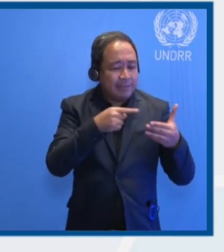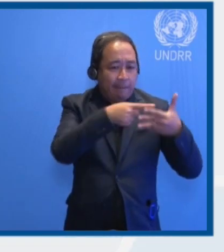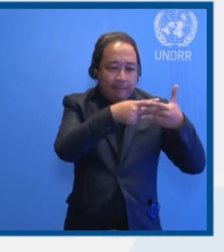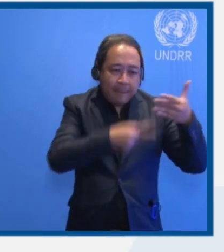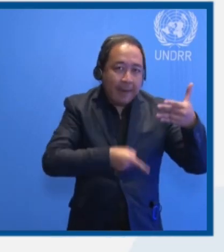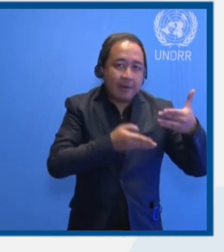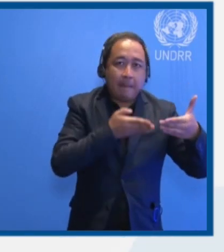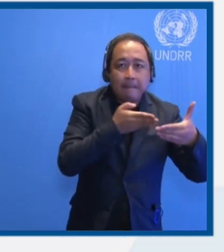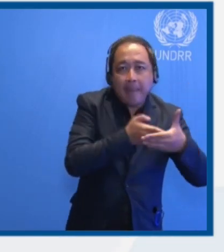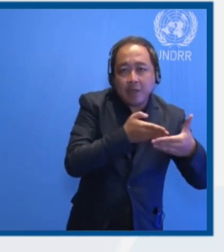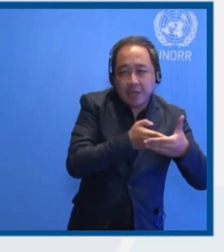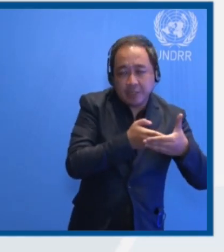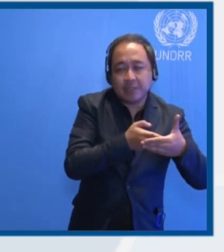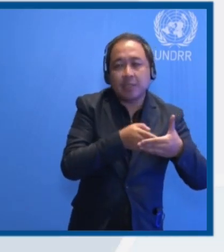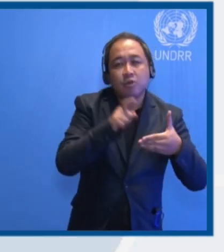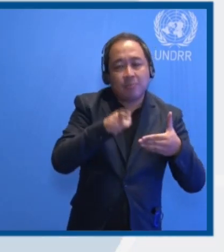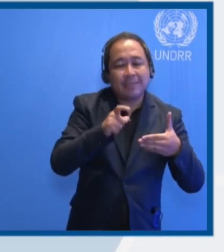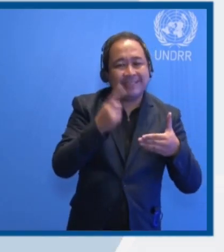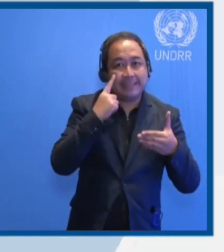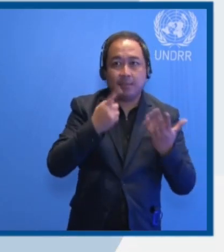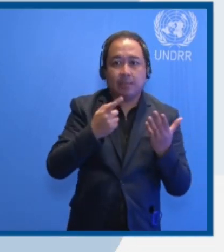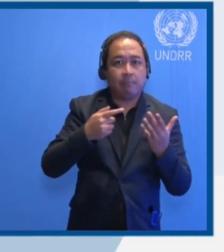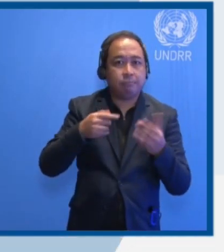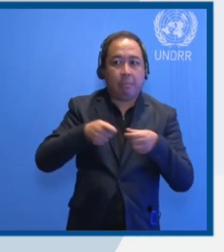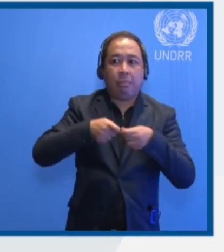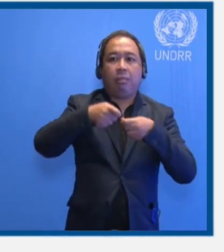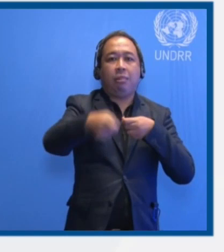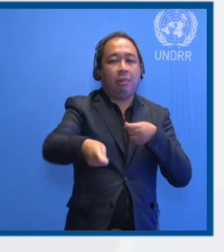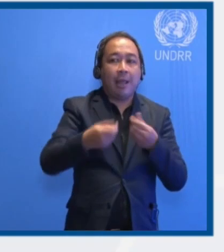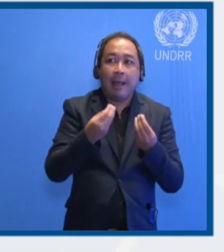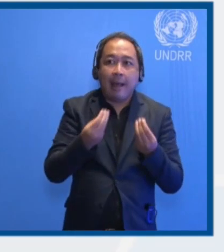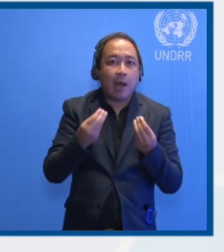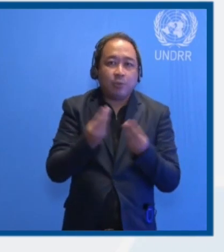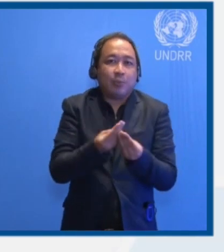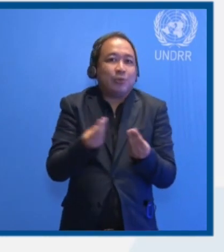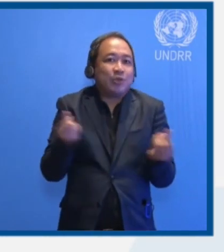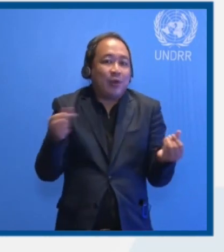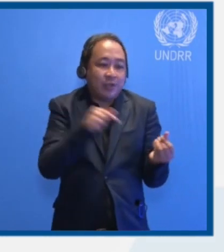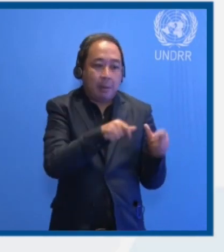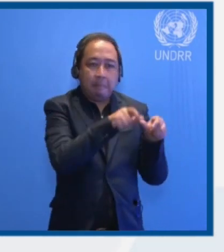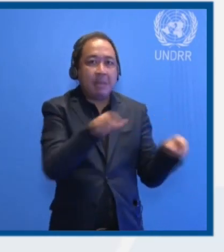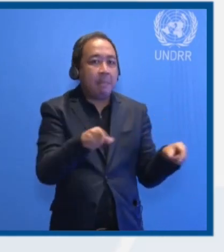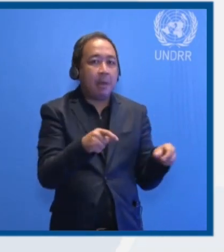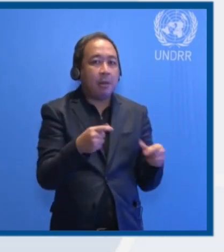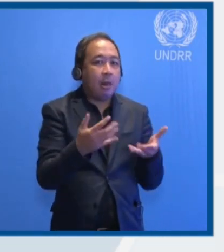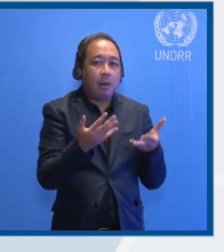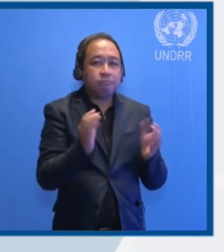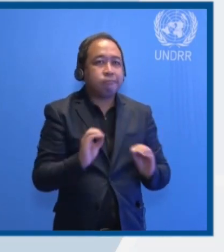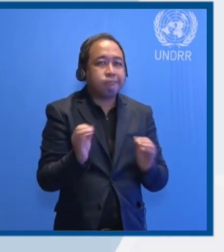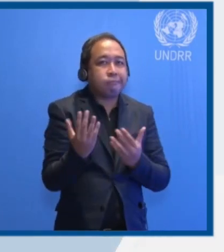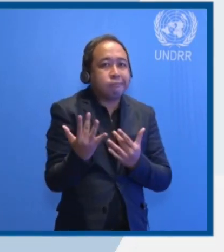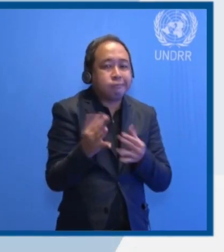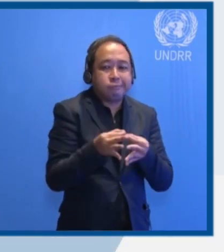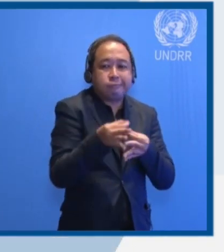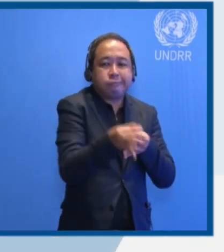The projects take too long to reach the people who need these projects or who need these